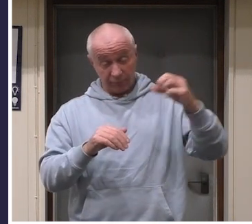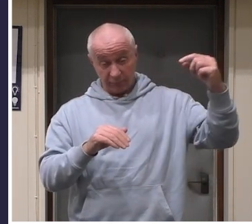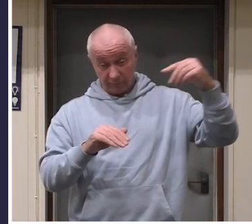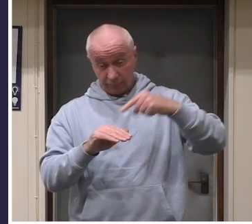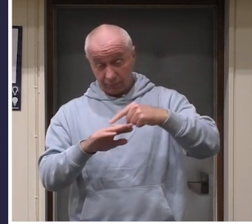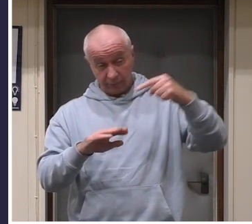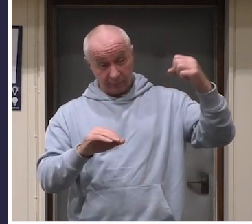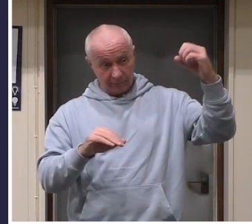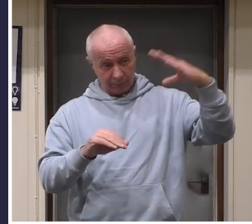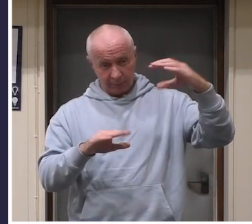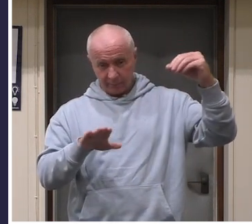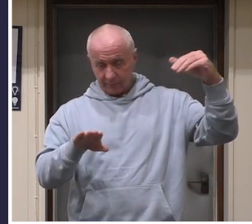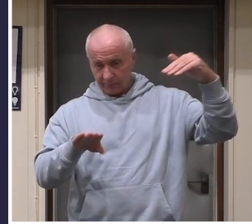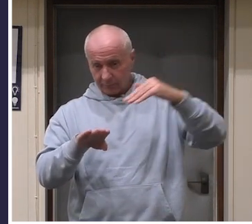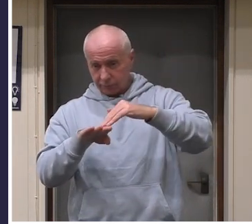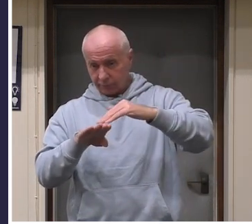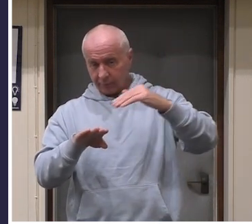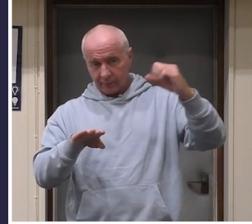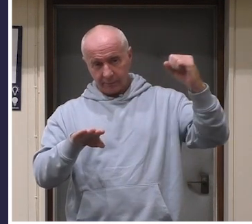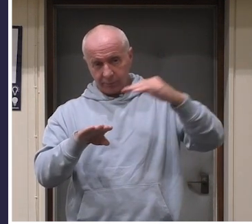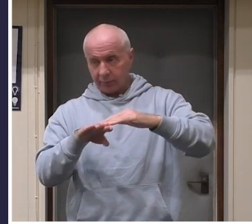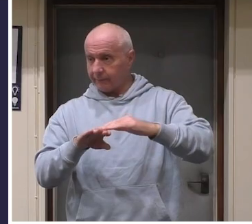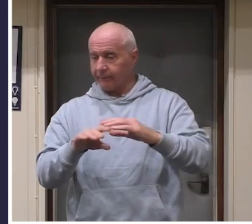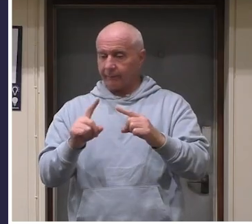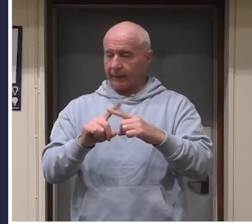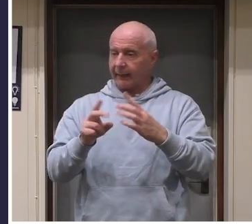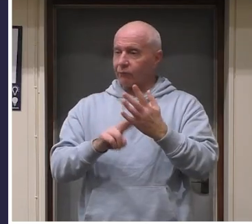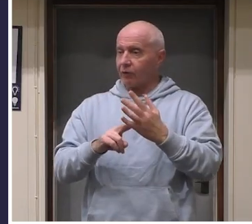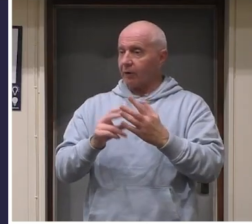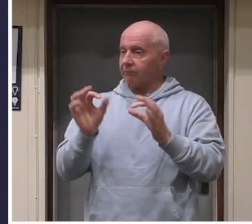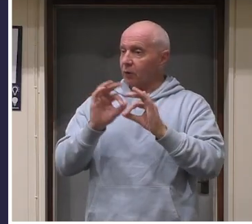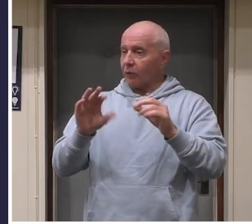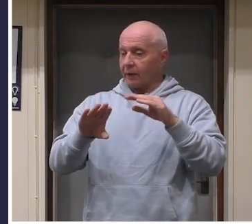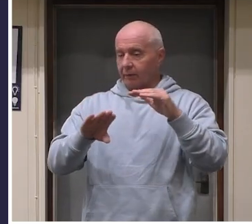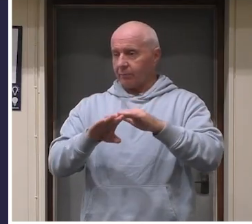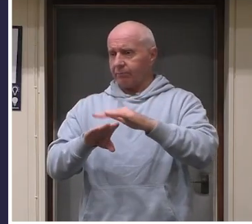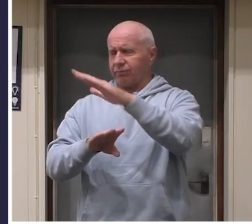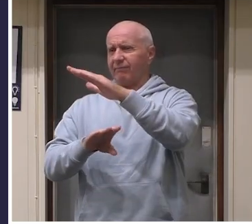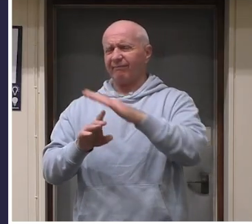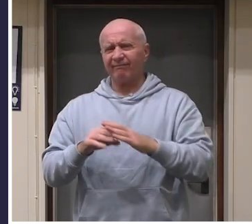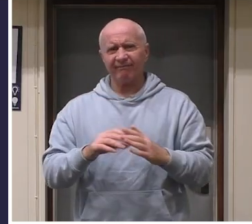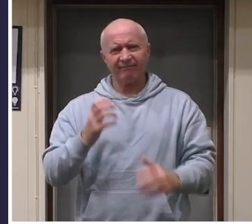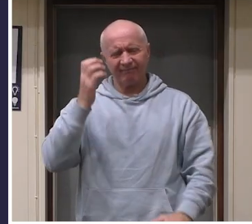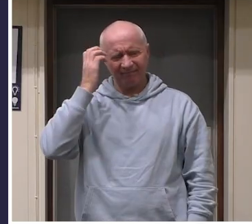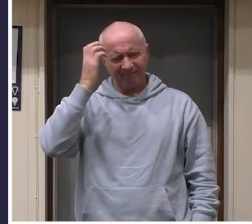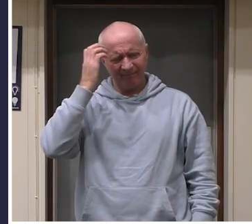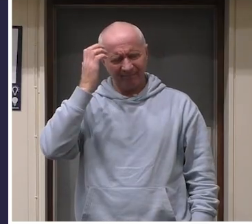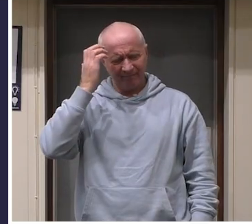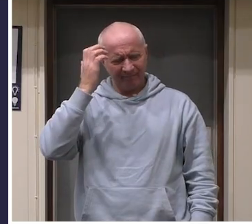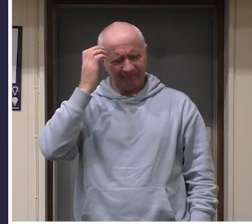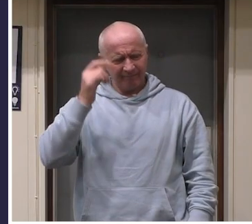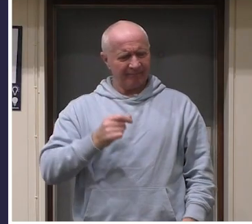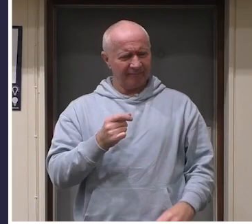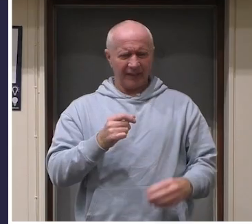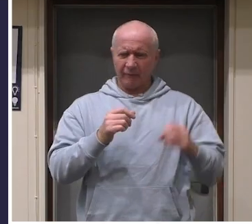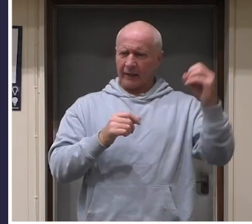sent into the metal sheet, no electrons were coming out. And this is a bit puzzling, because if light was a wave, then wave